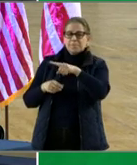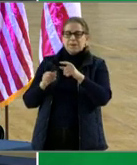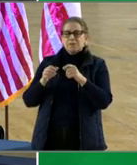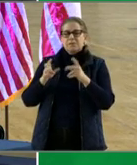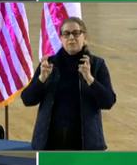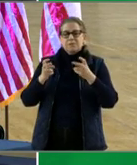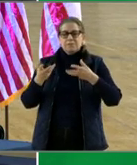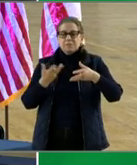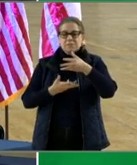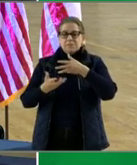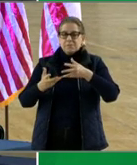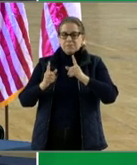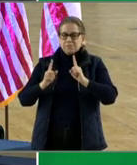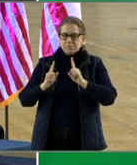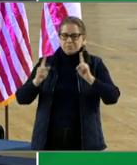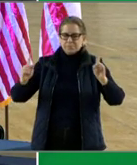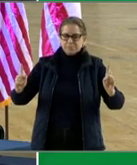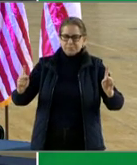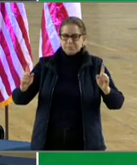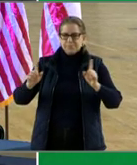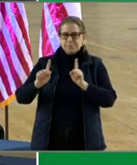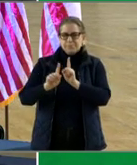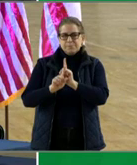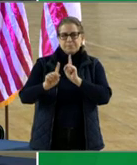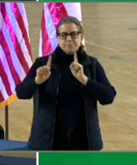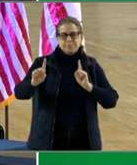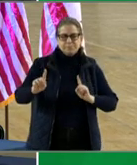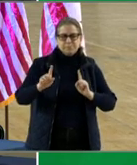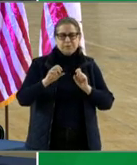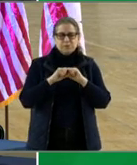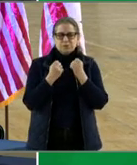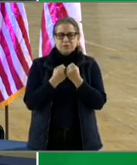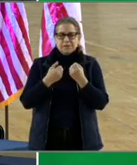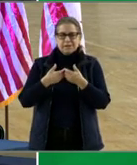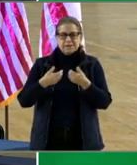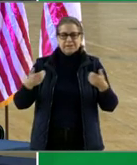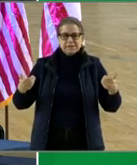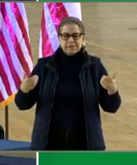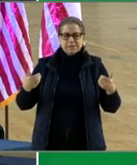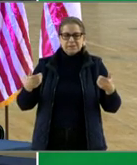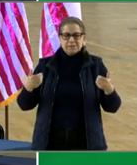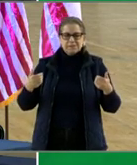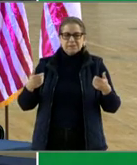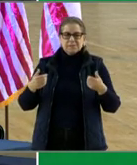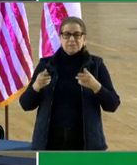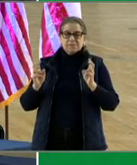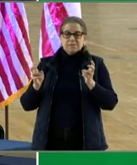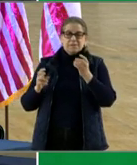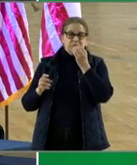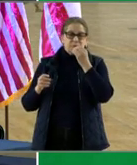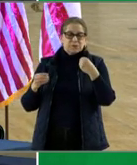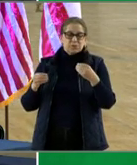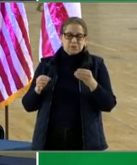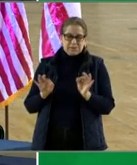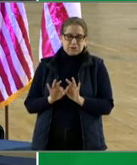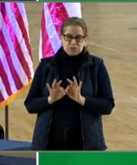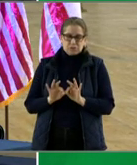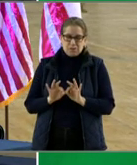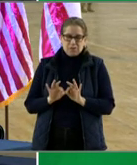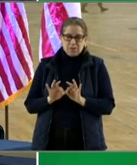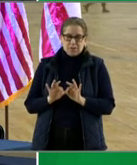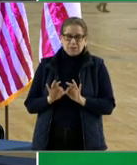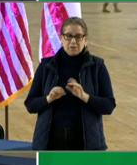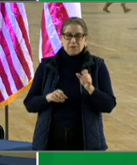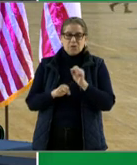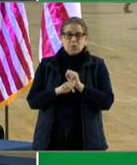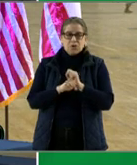the outset that grocery is essential, and it will not be subject to a stay-home order